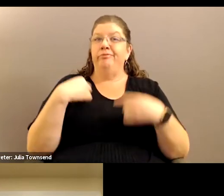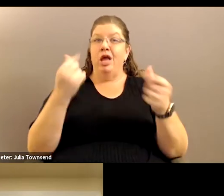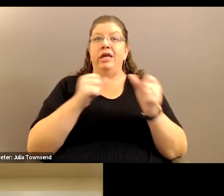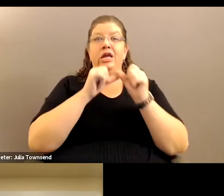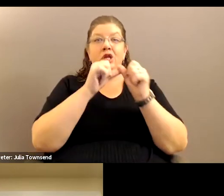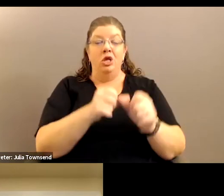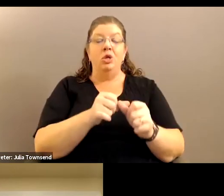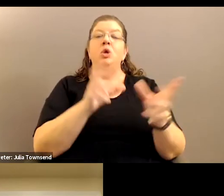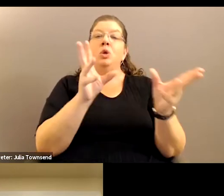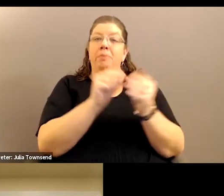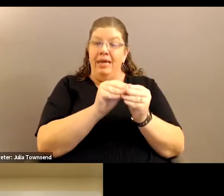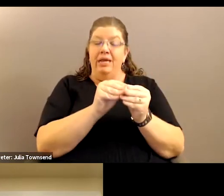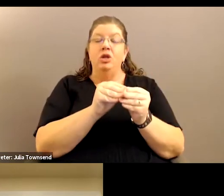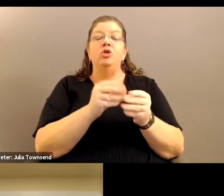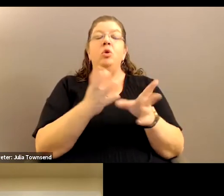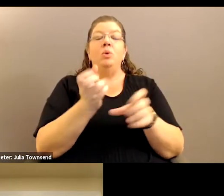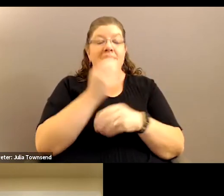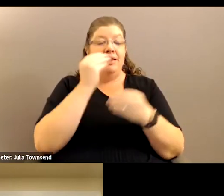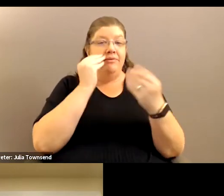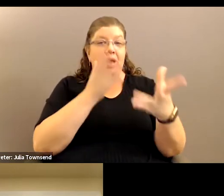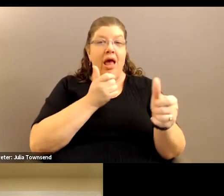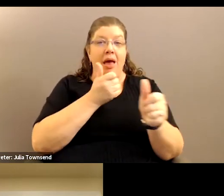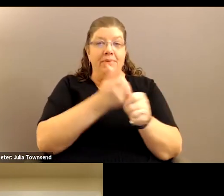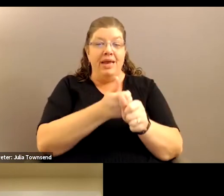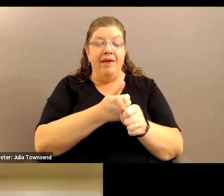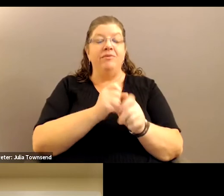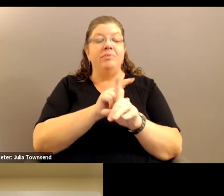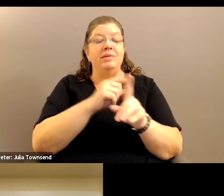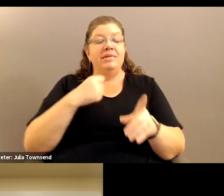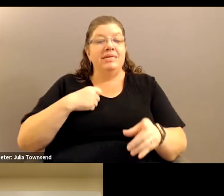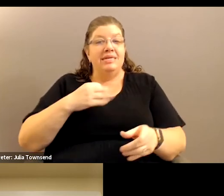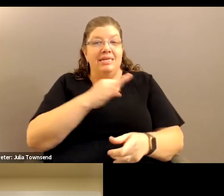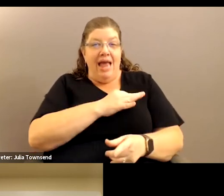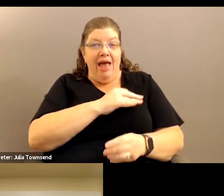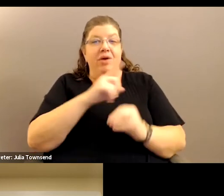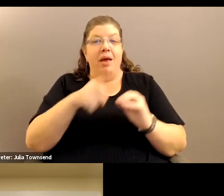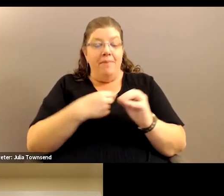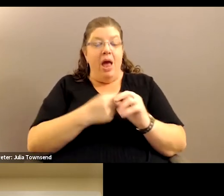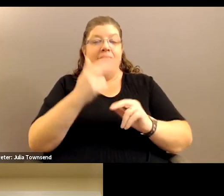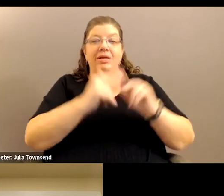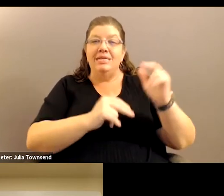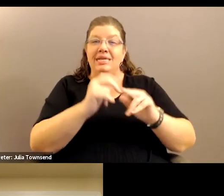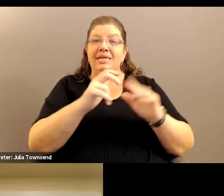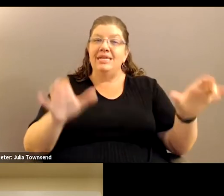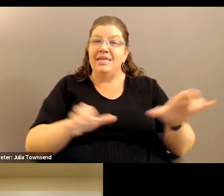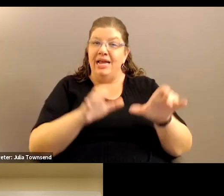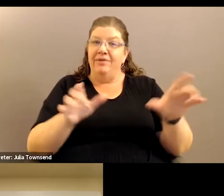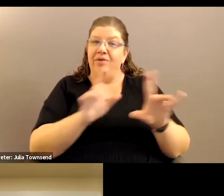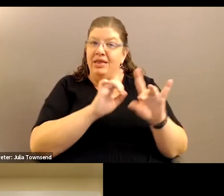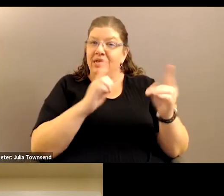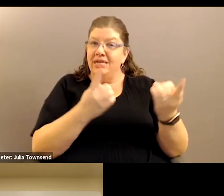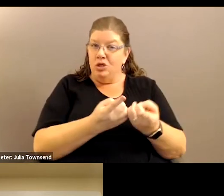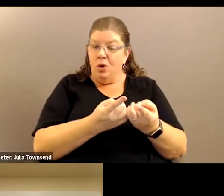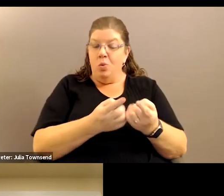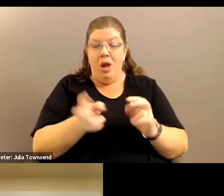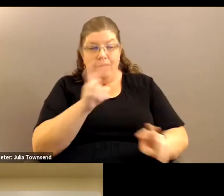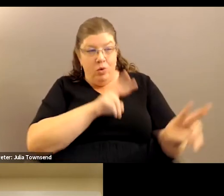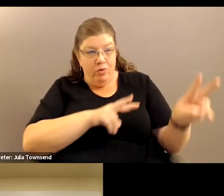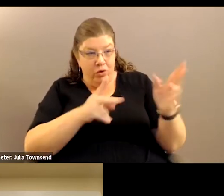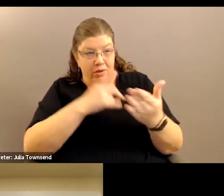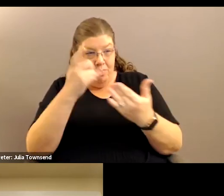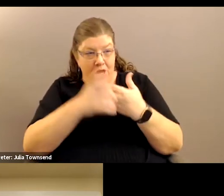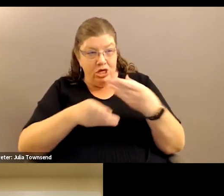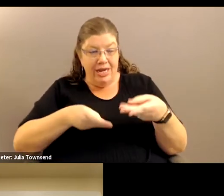and receive updates from district staff regarding district facilities activities the cboc has reviewed the project